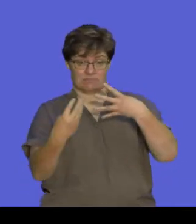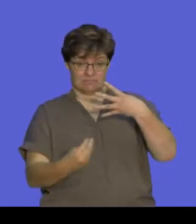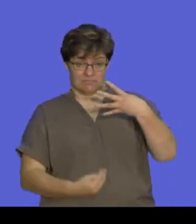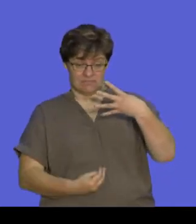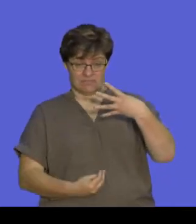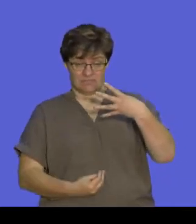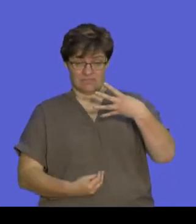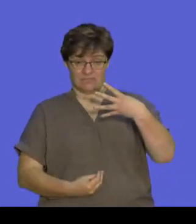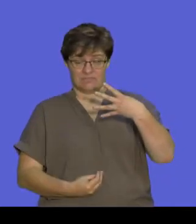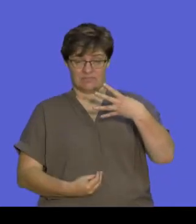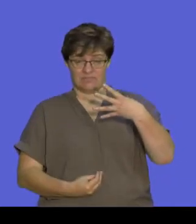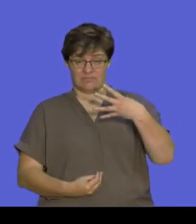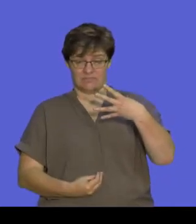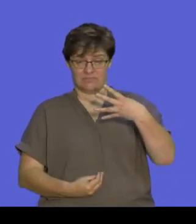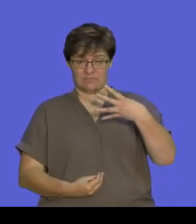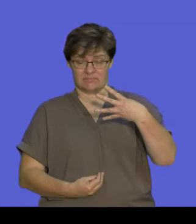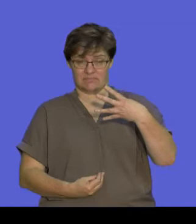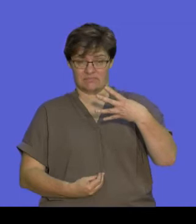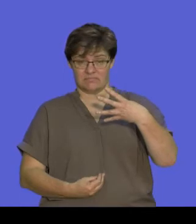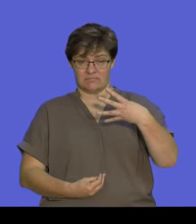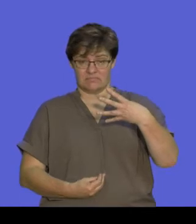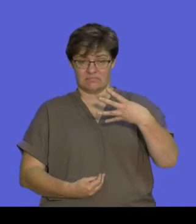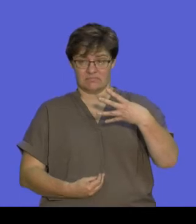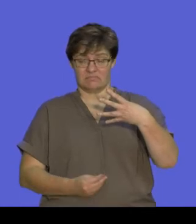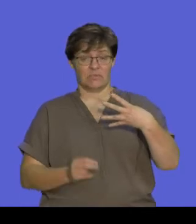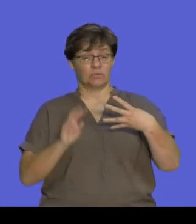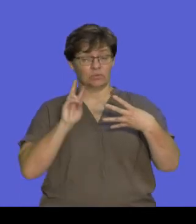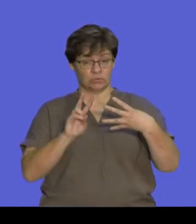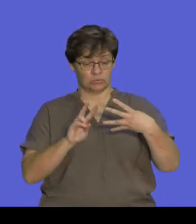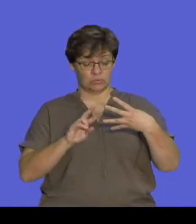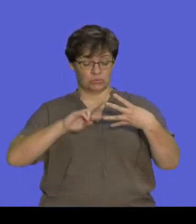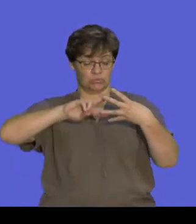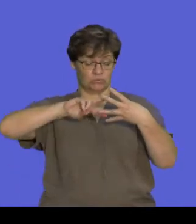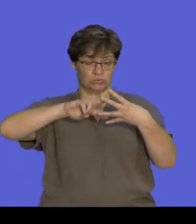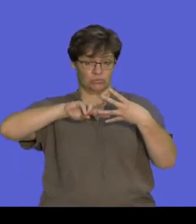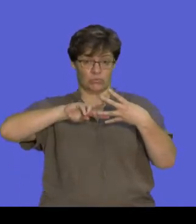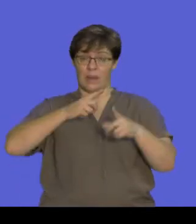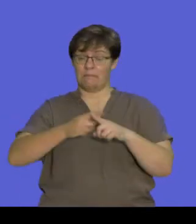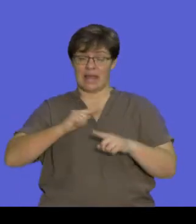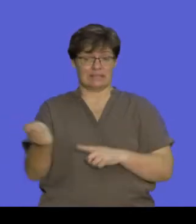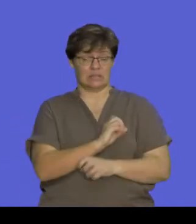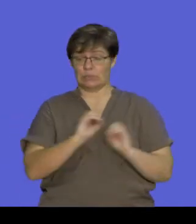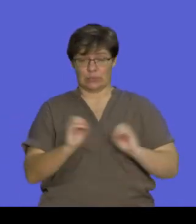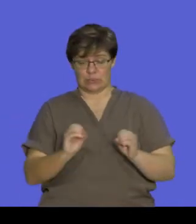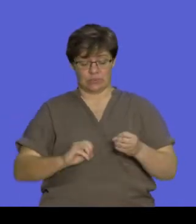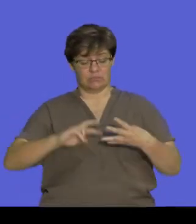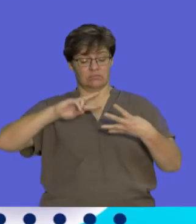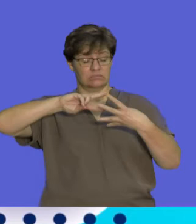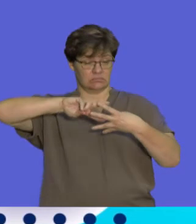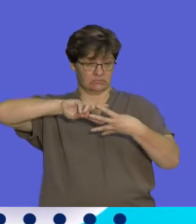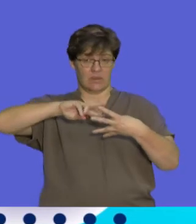that two of them require you not to play tennis, and two of them require you to play